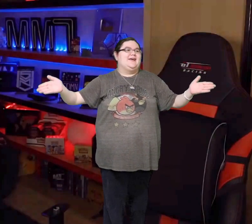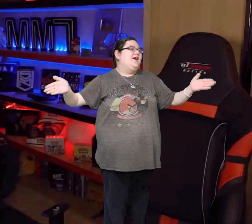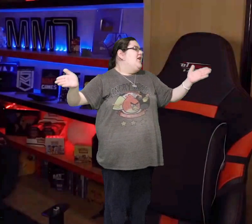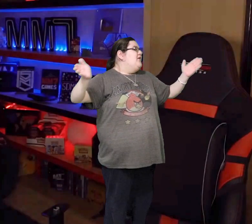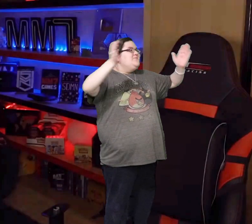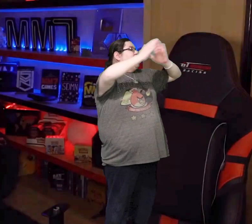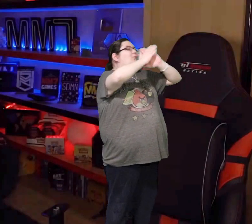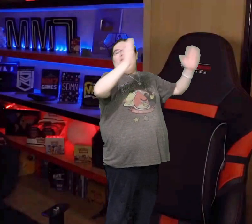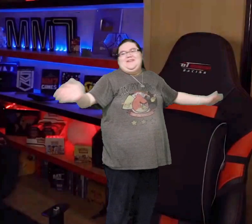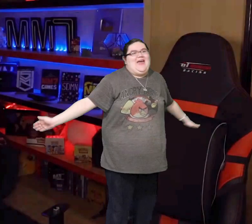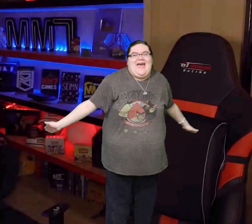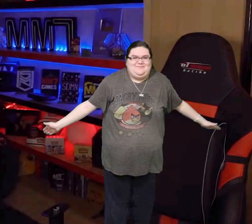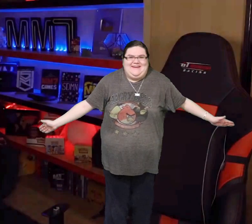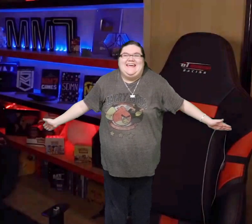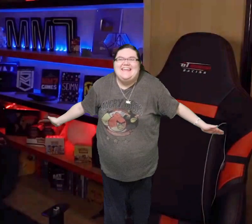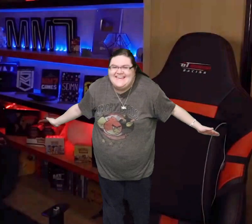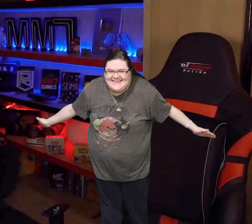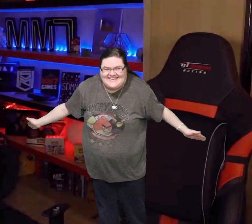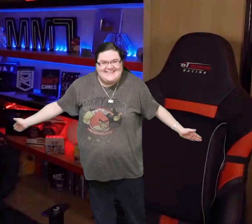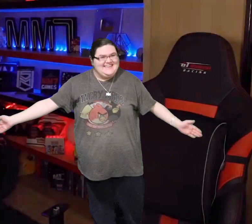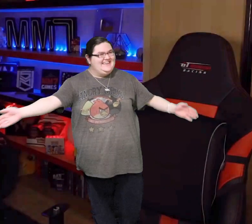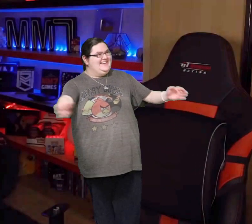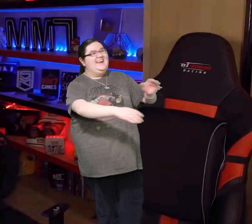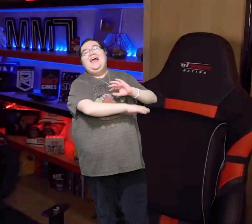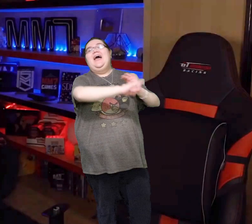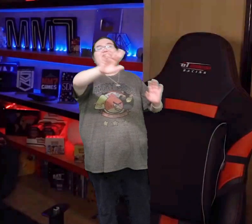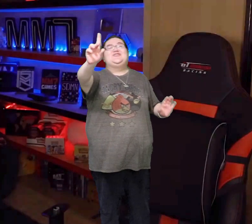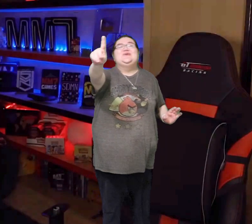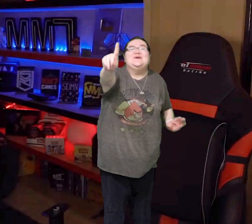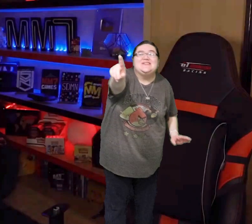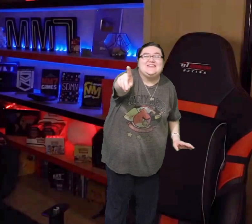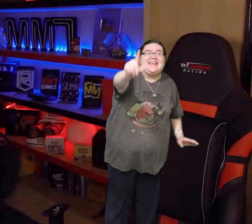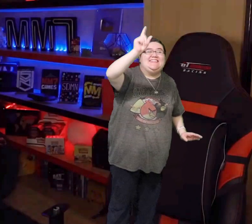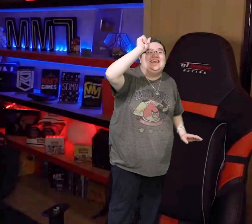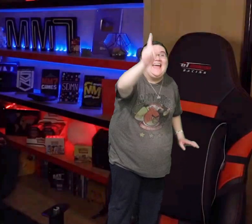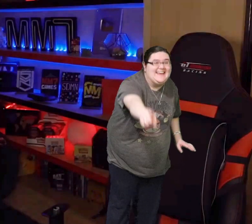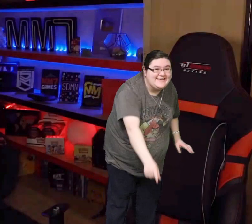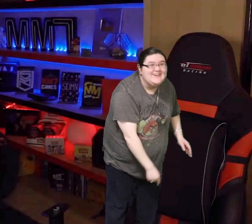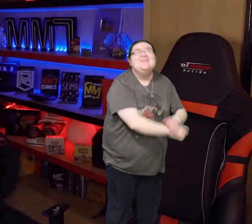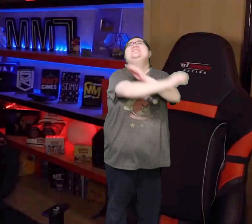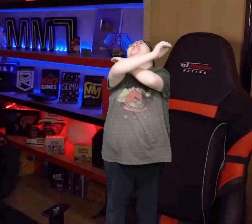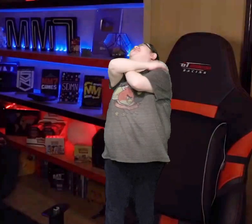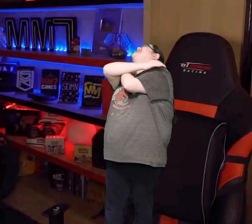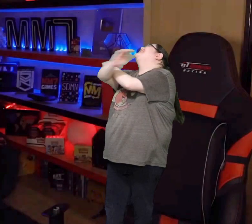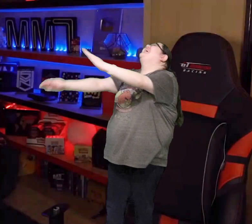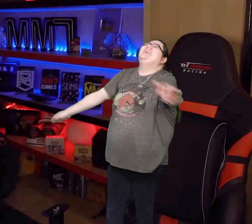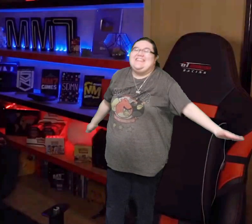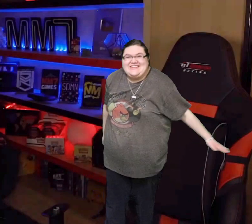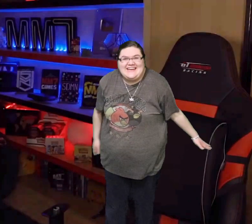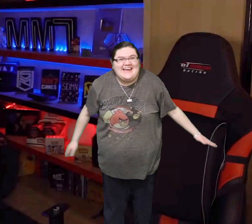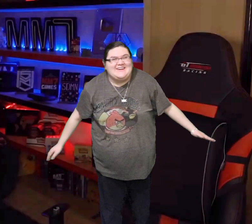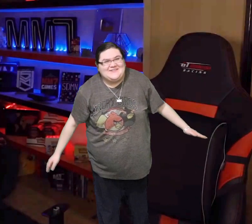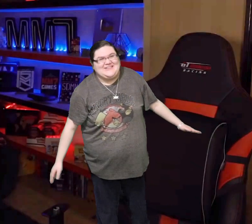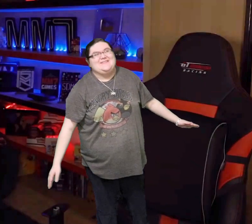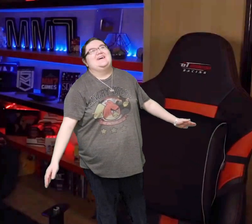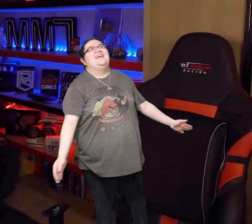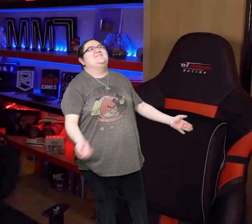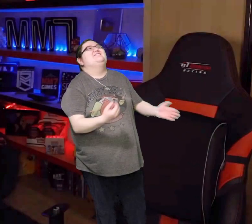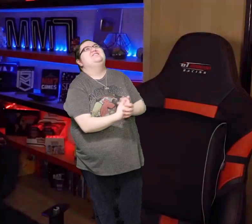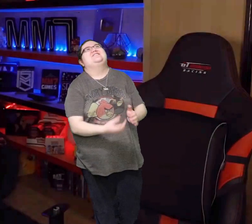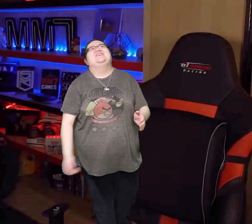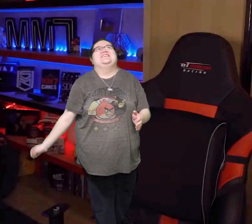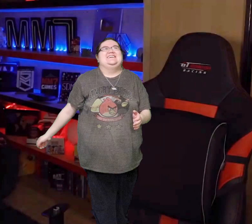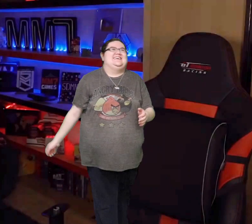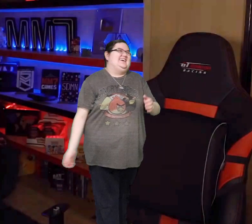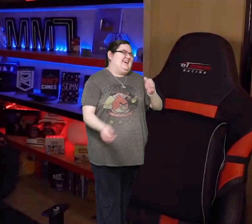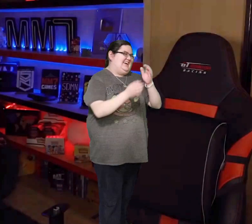storyline that, like, what is happening? And the twist at the end was the greatest thing I'd ever seen in my life.